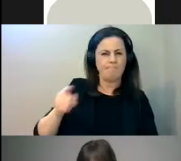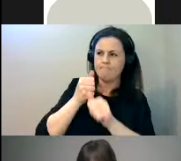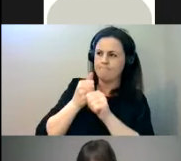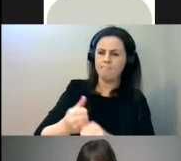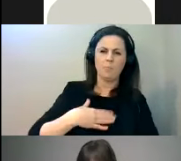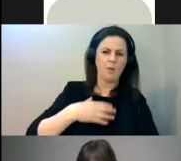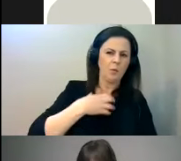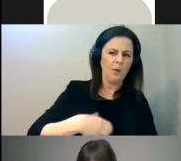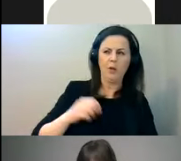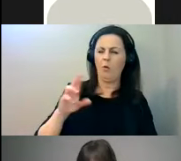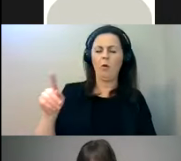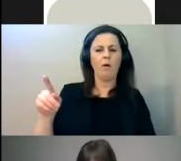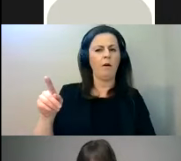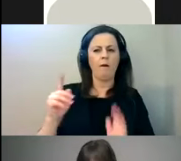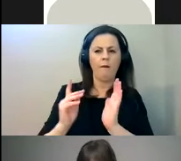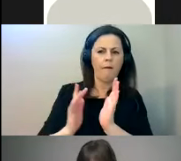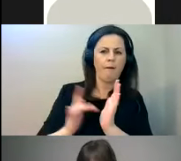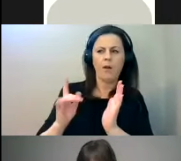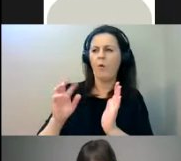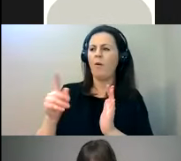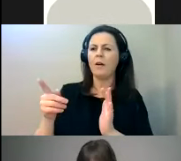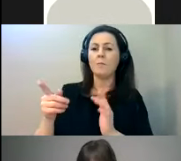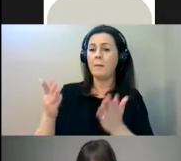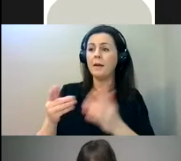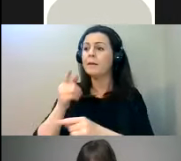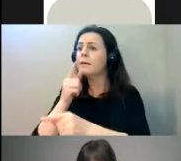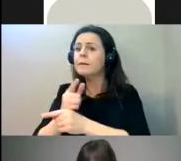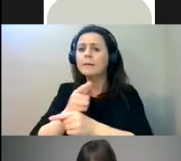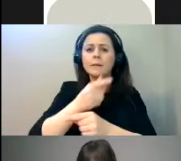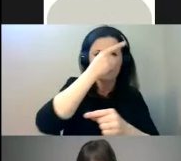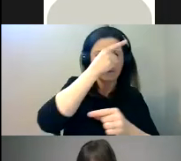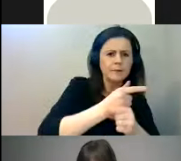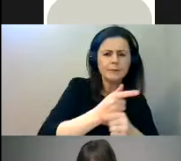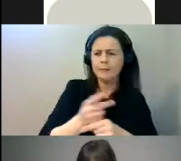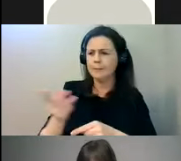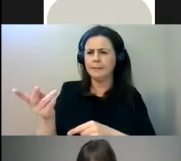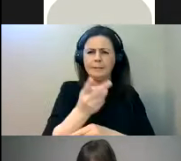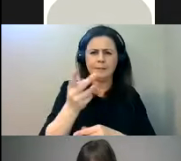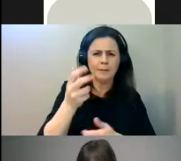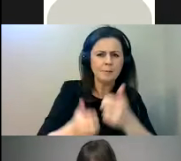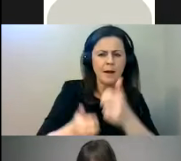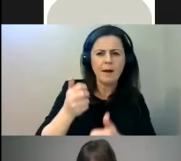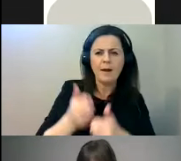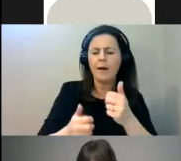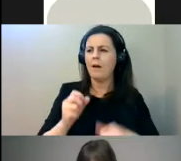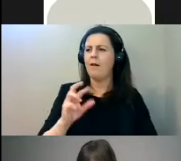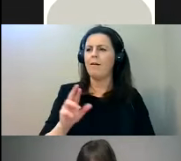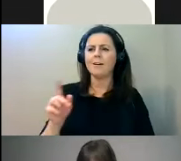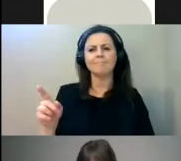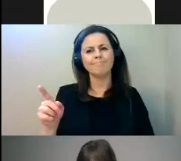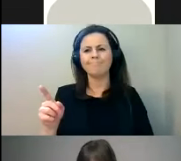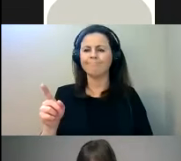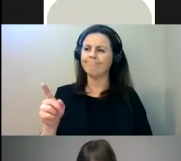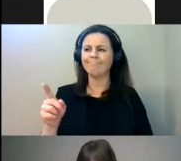have issues with siblings, or that they may not be financially